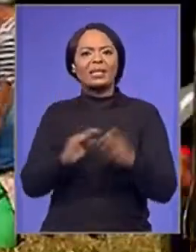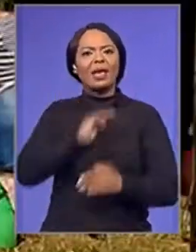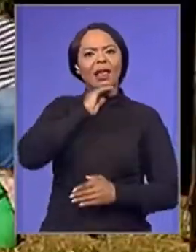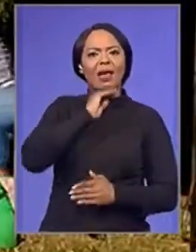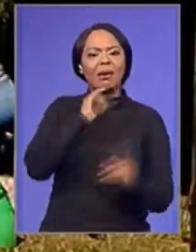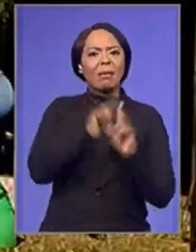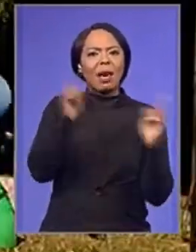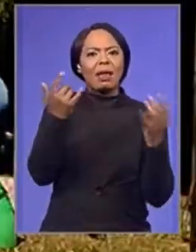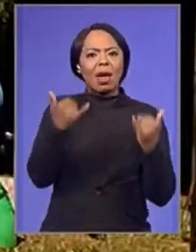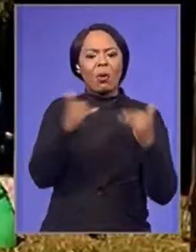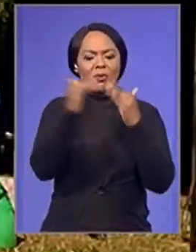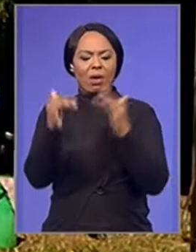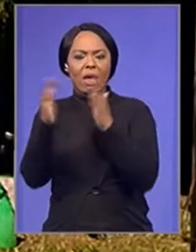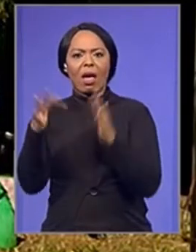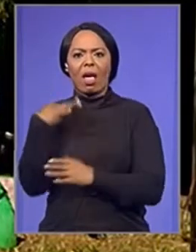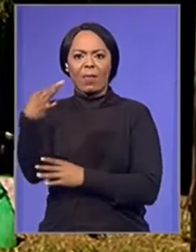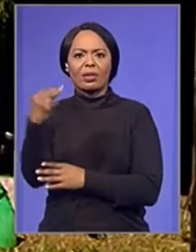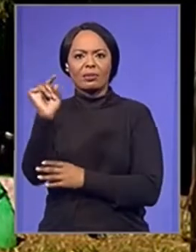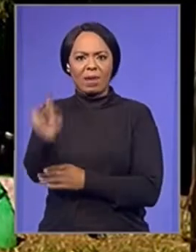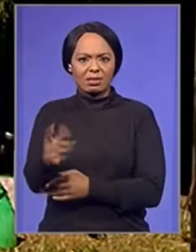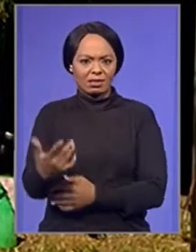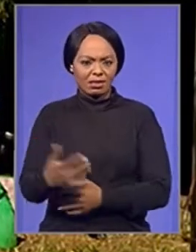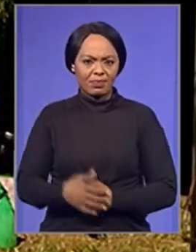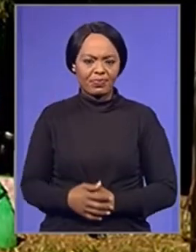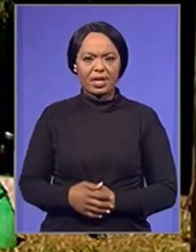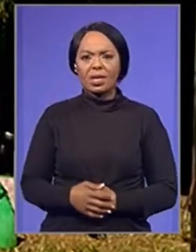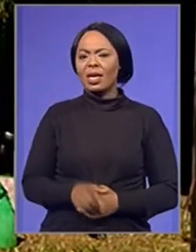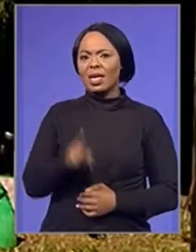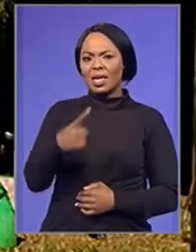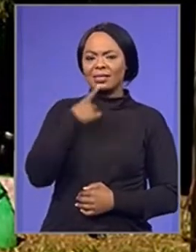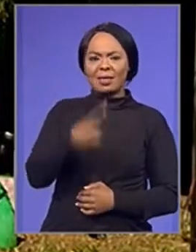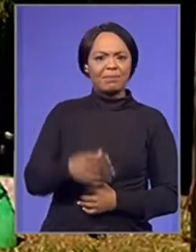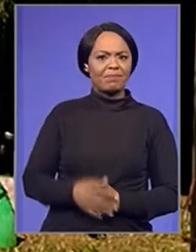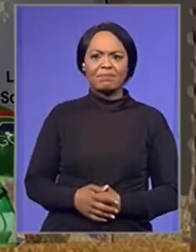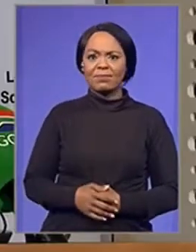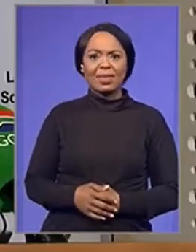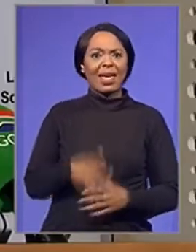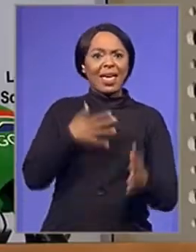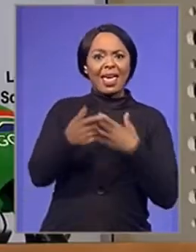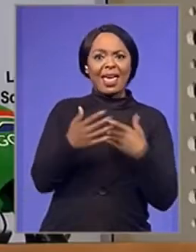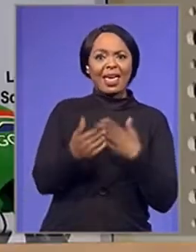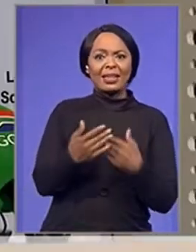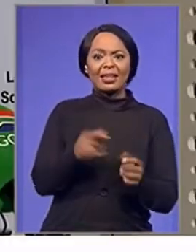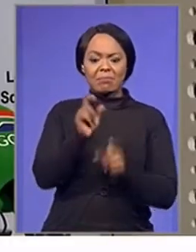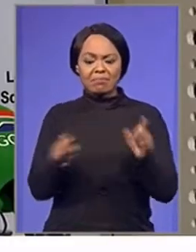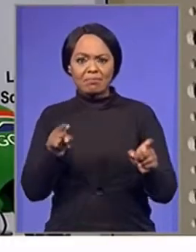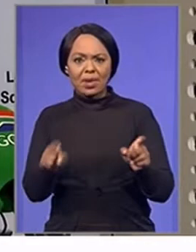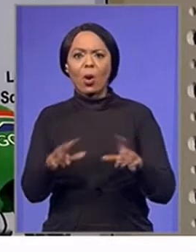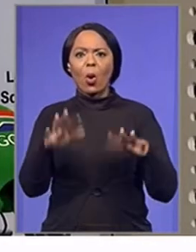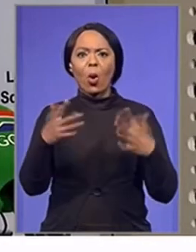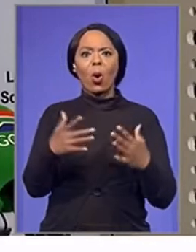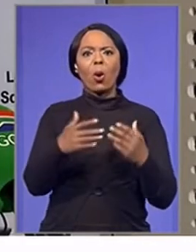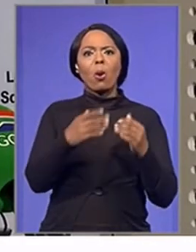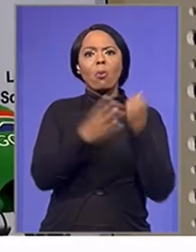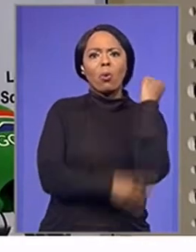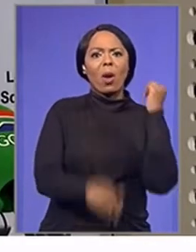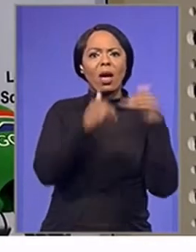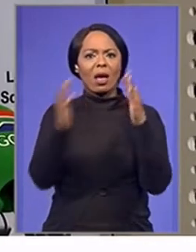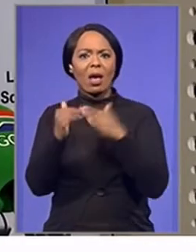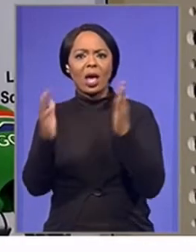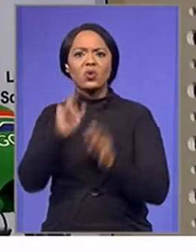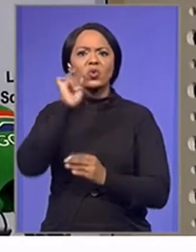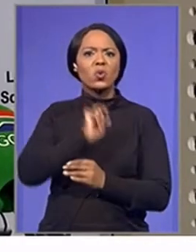mme malapa a etse dikopo tsa ona. It is not correct that every indigent person or every poor household is using an analog